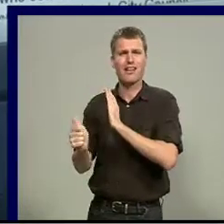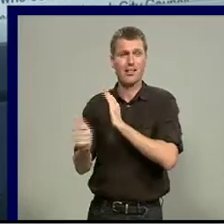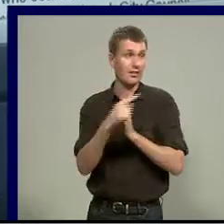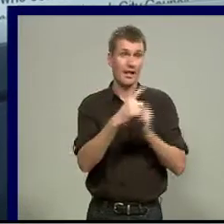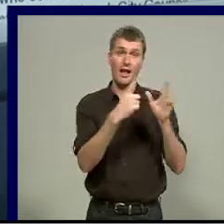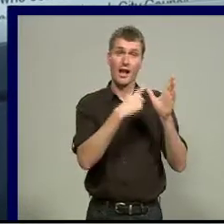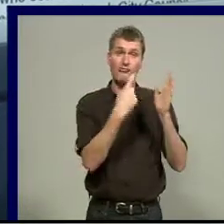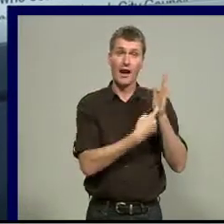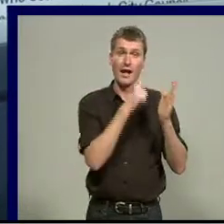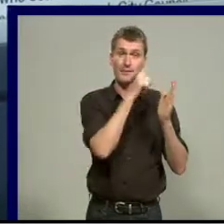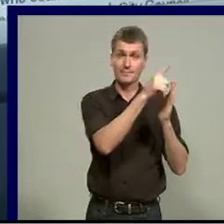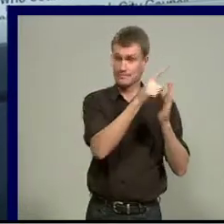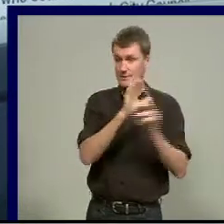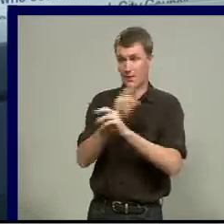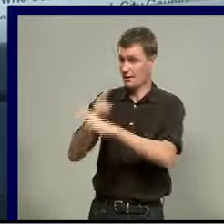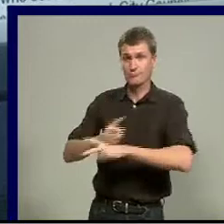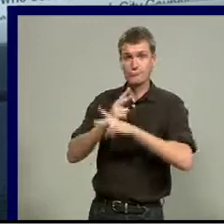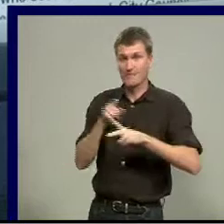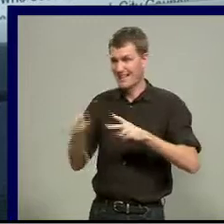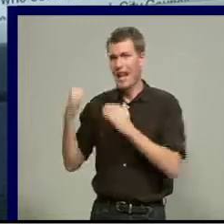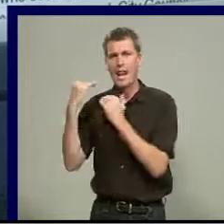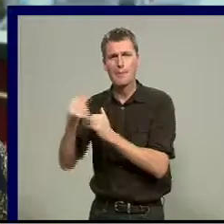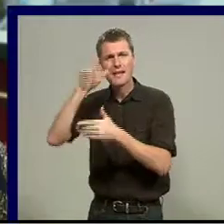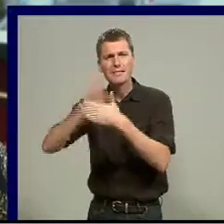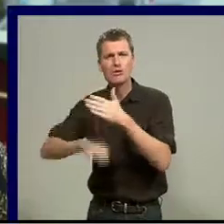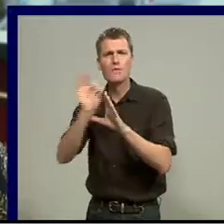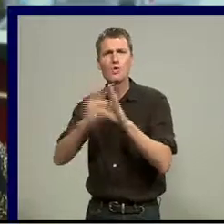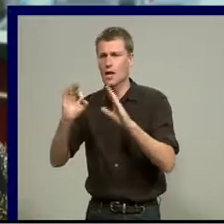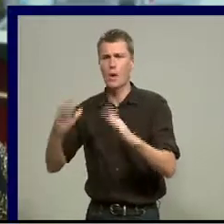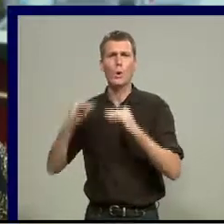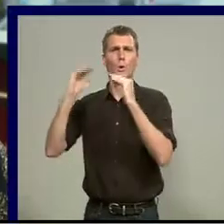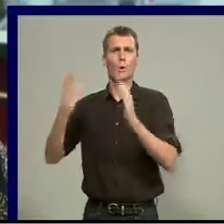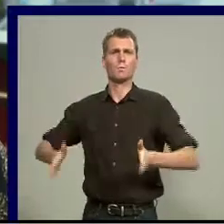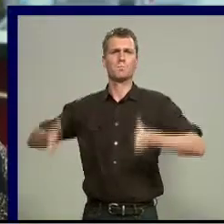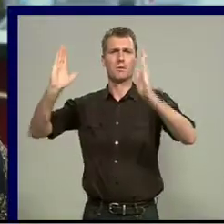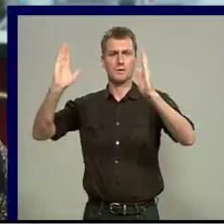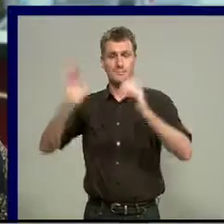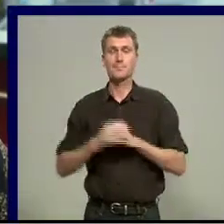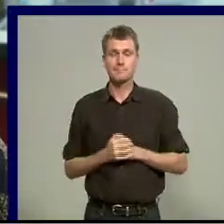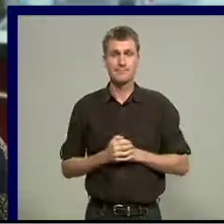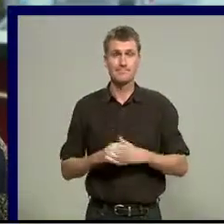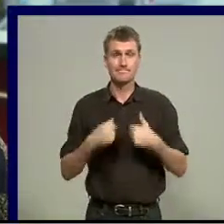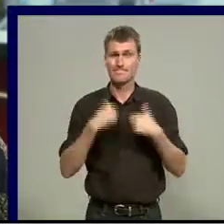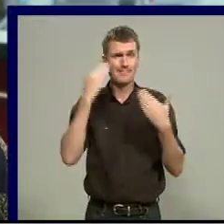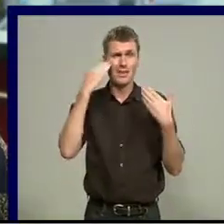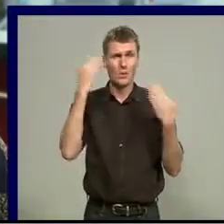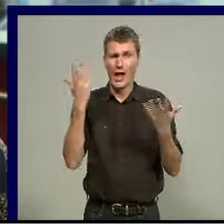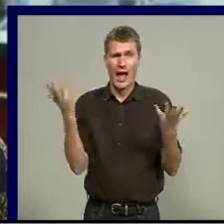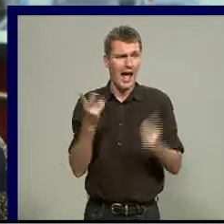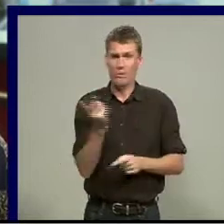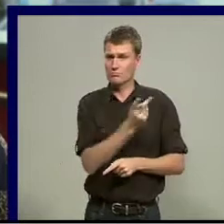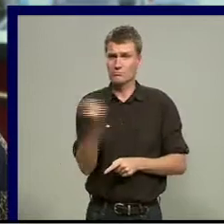despite limited experience designing multi-level buildings. I just don't know how they sleep at